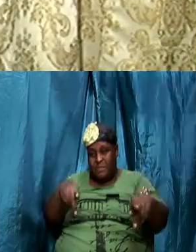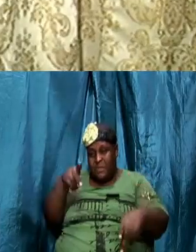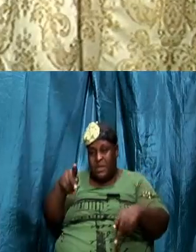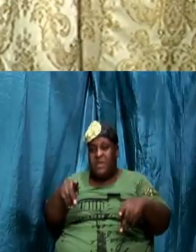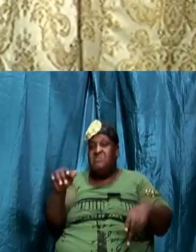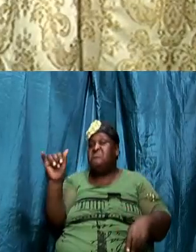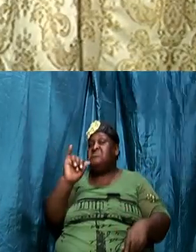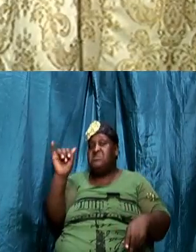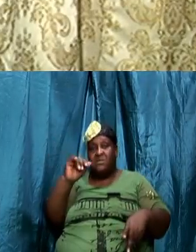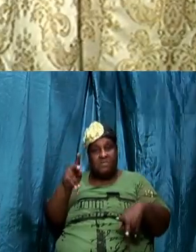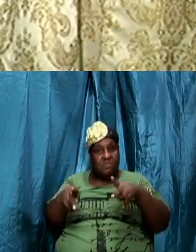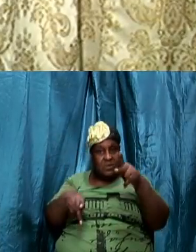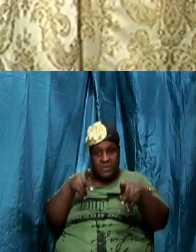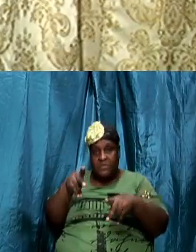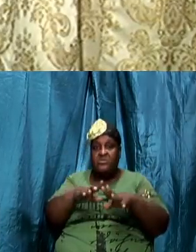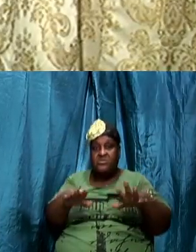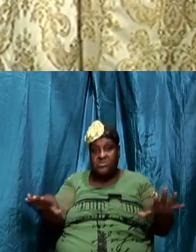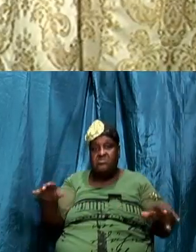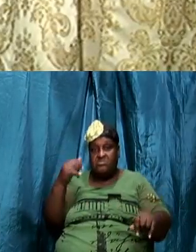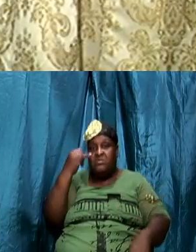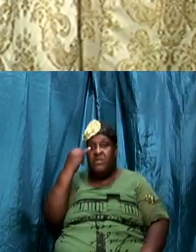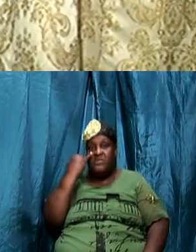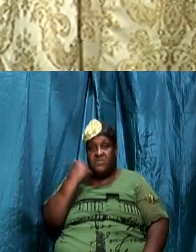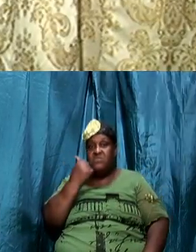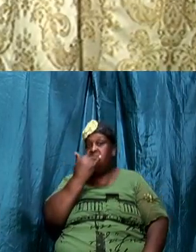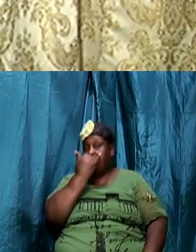the same people